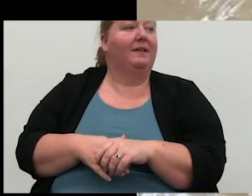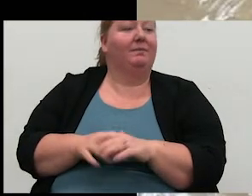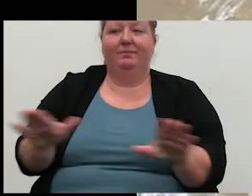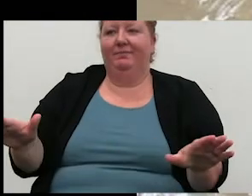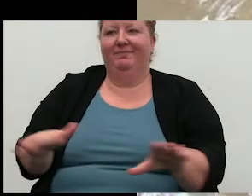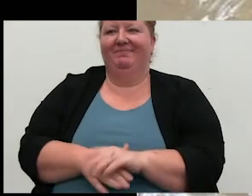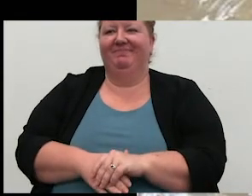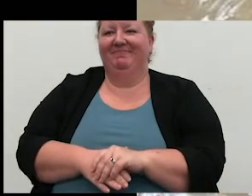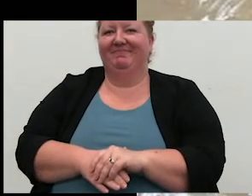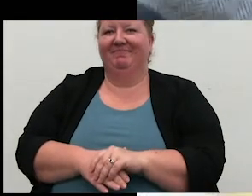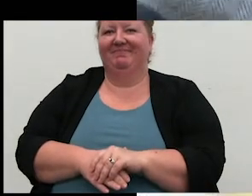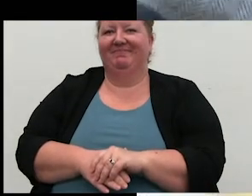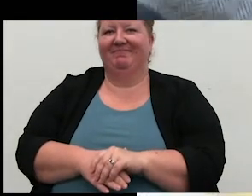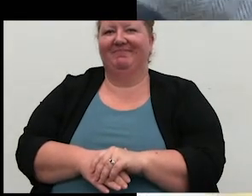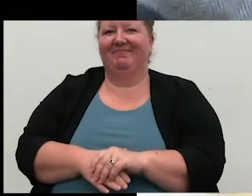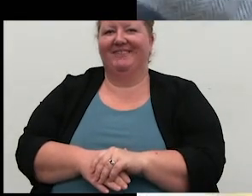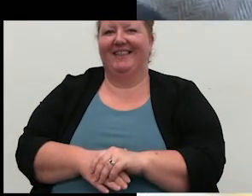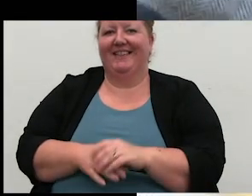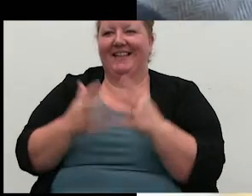Not.